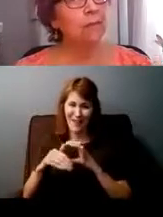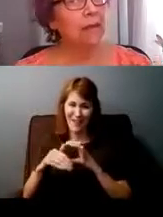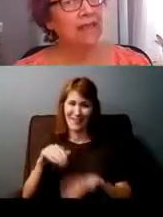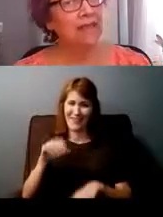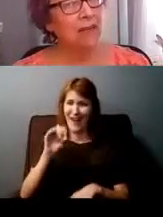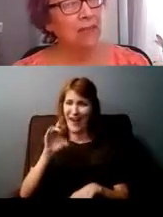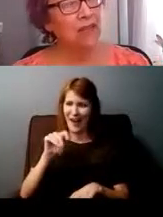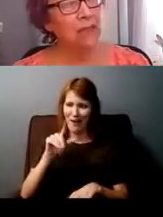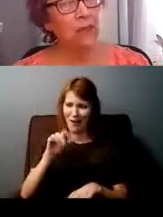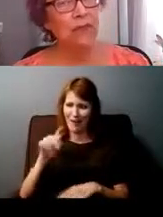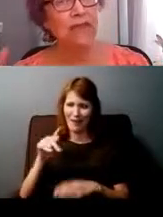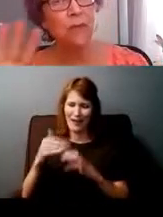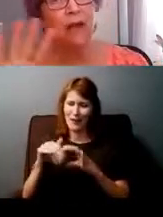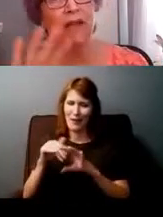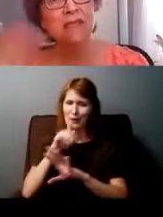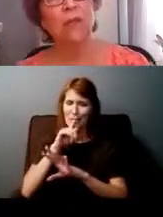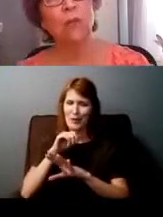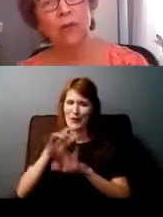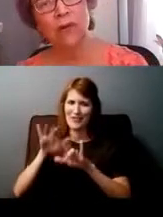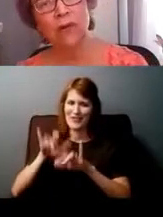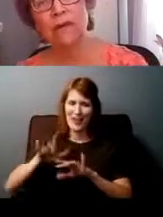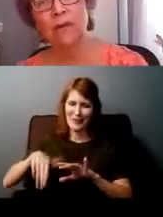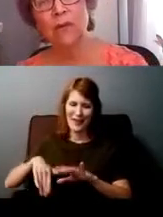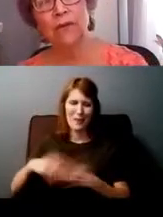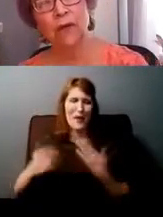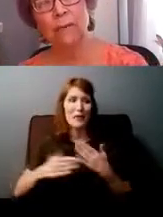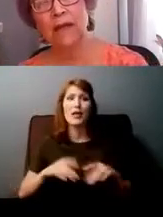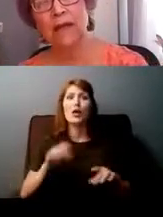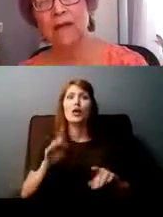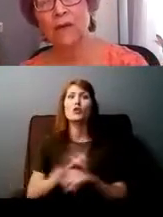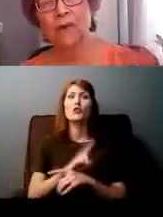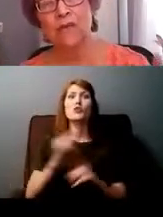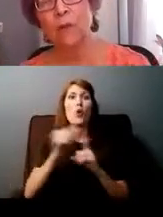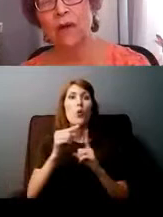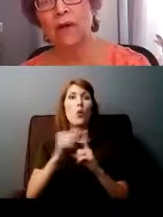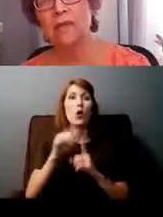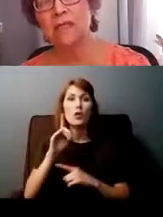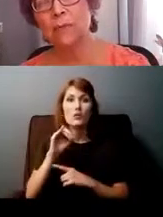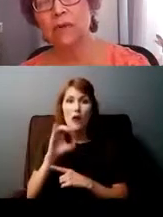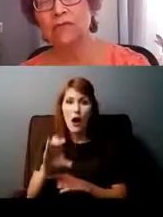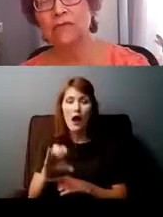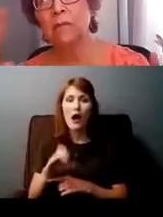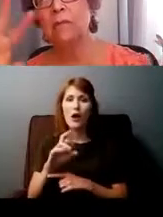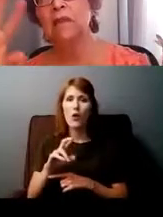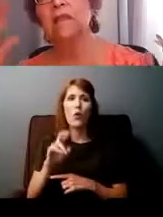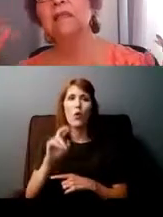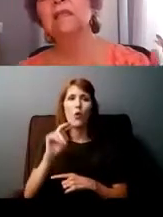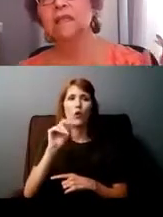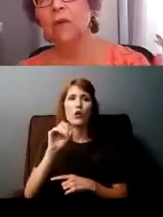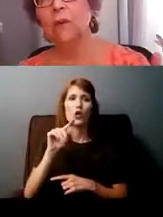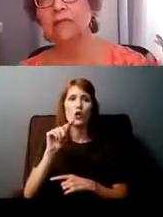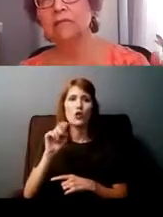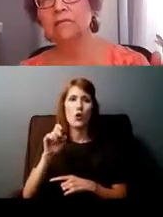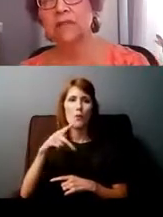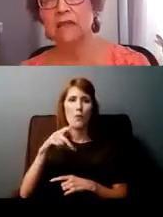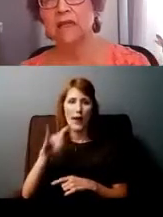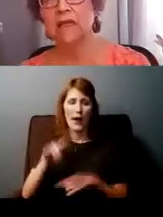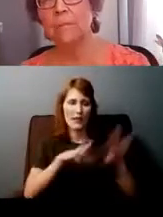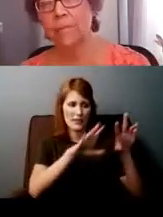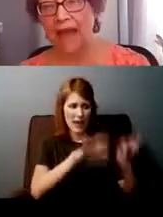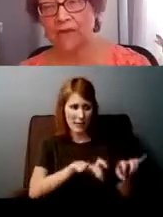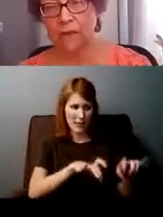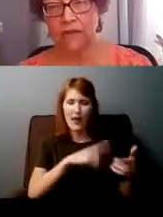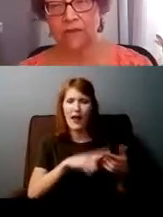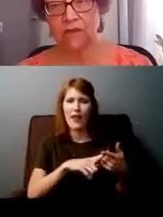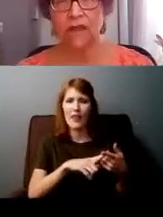it, maybe type your response in Word or Notepad or somewhere separate from, then go away and then